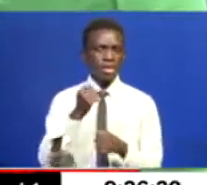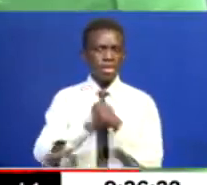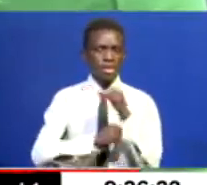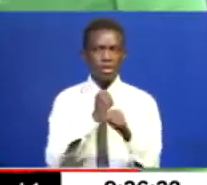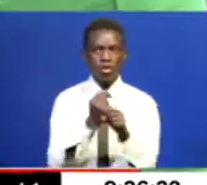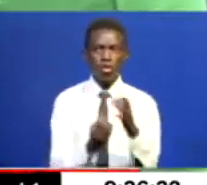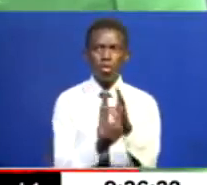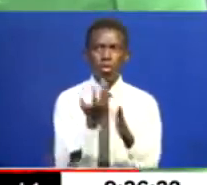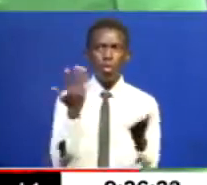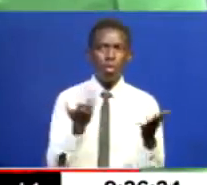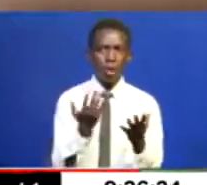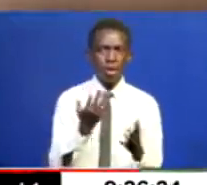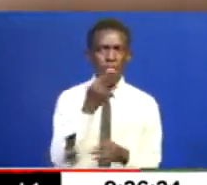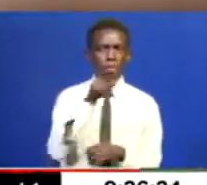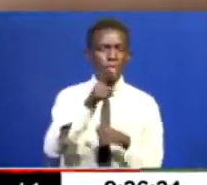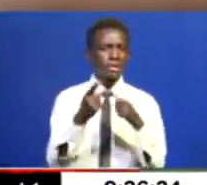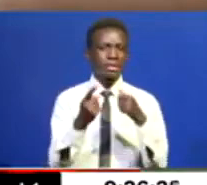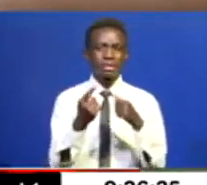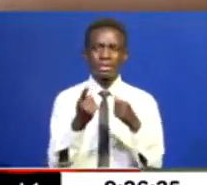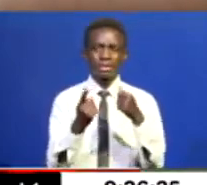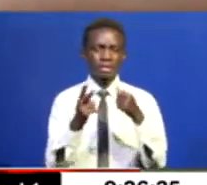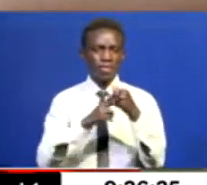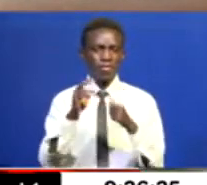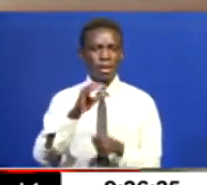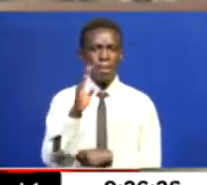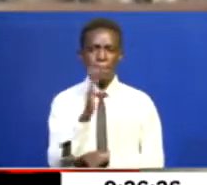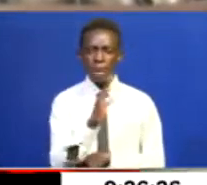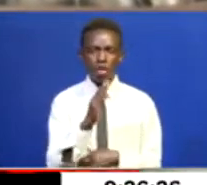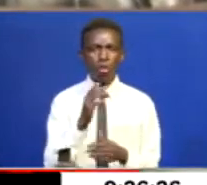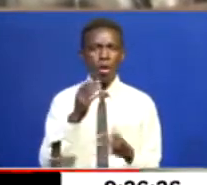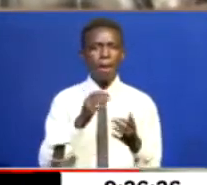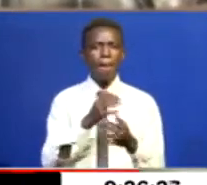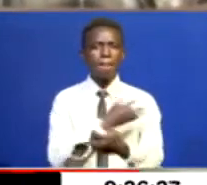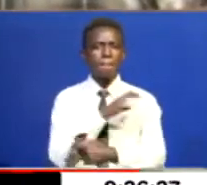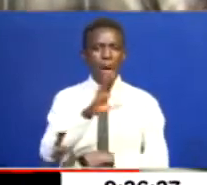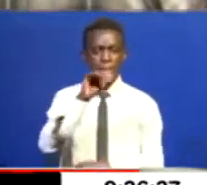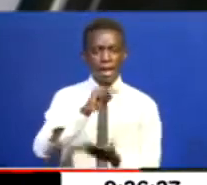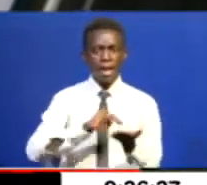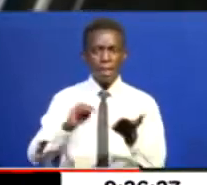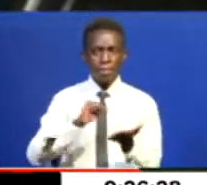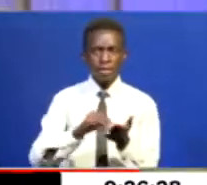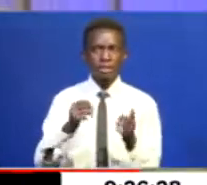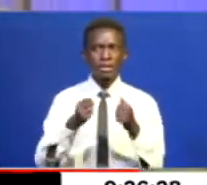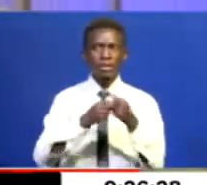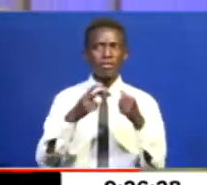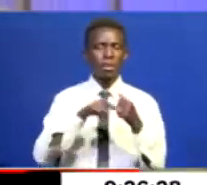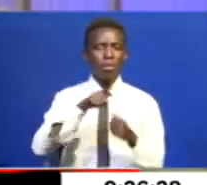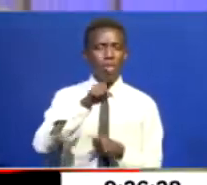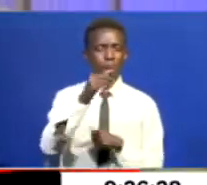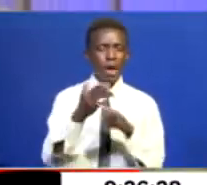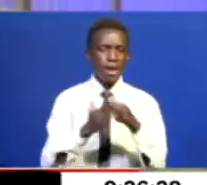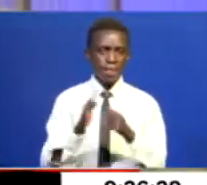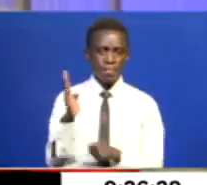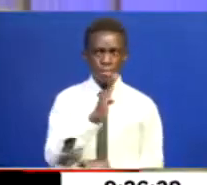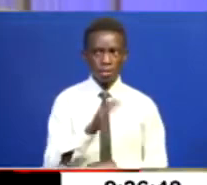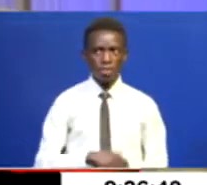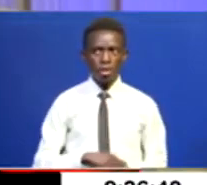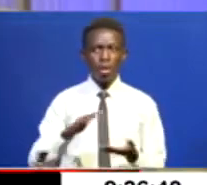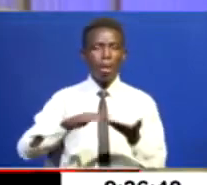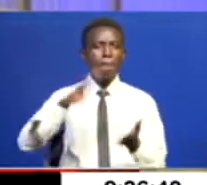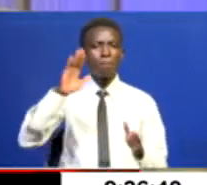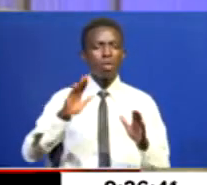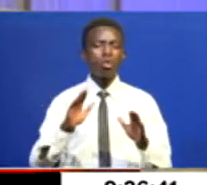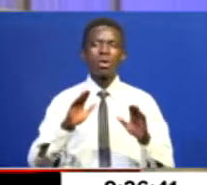billion shillings, powered by M-Pesa, that netted 117.19 billion shillings. And most importantly,